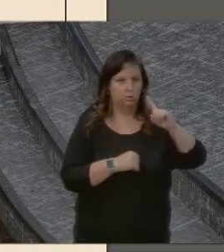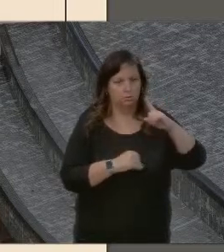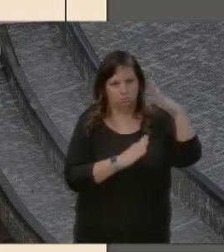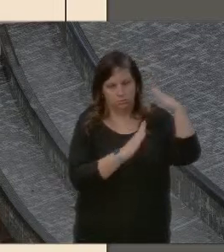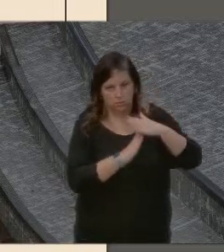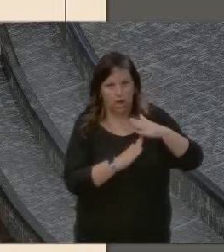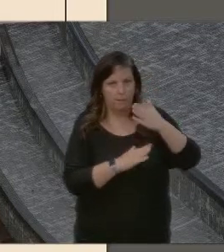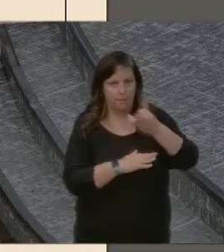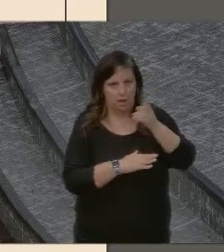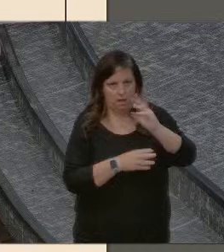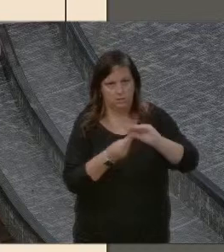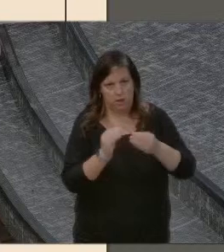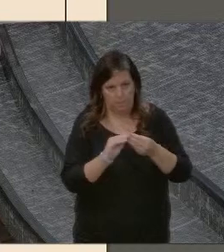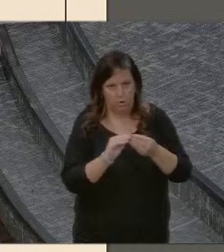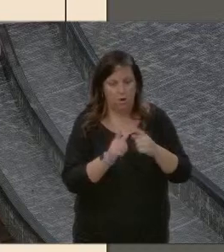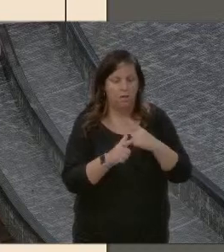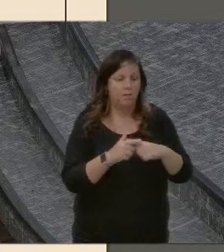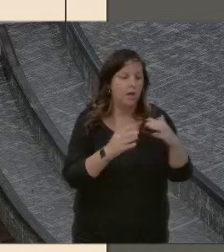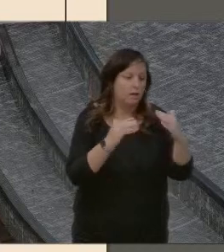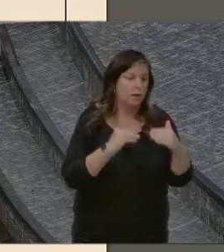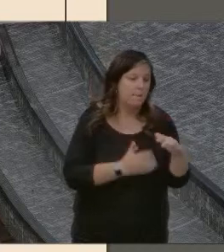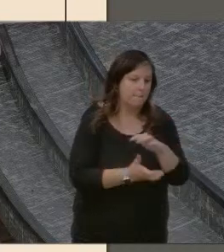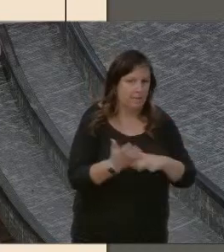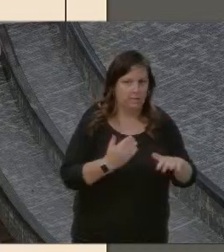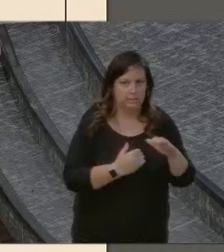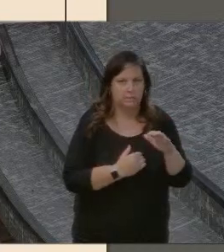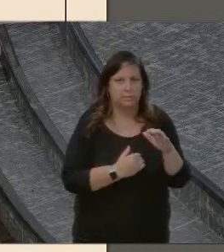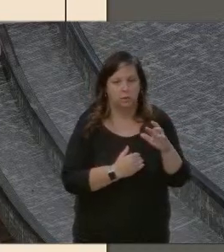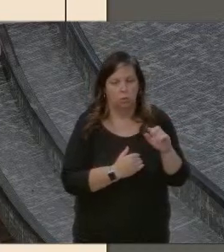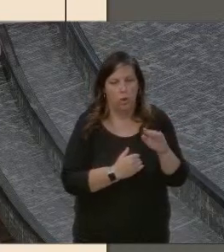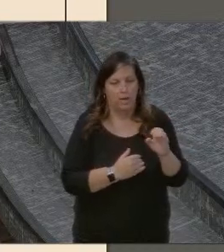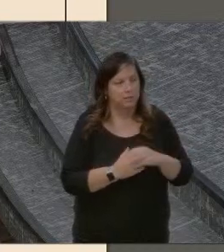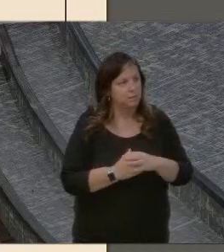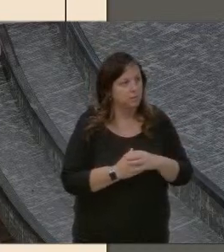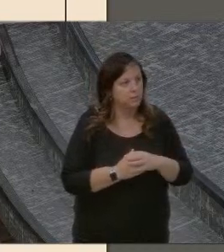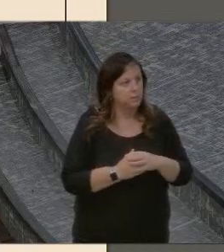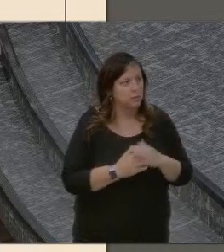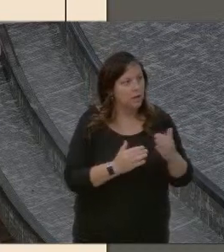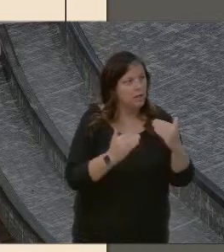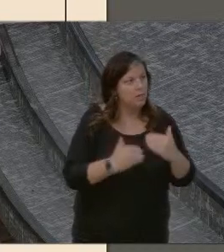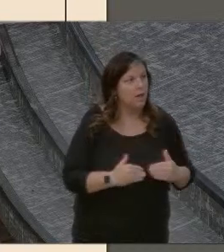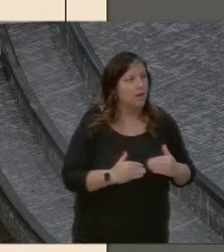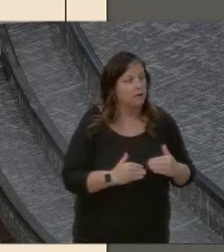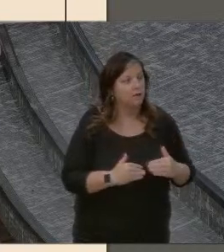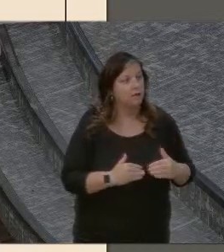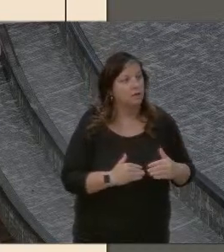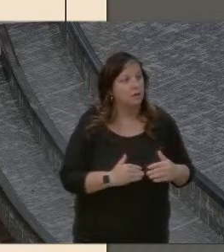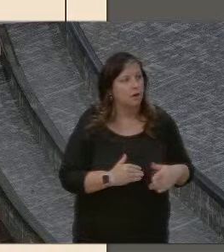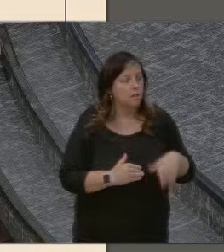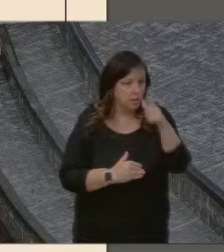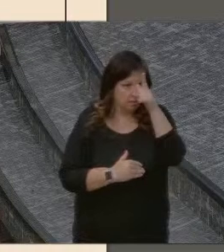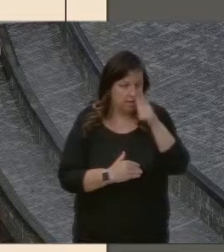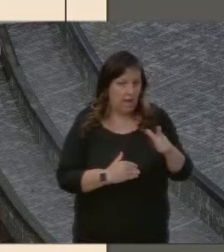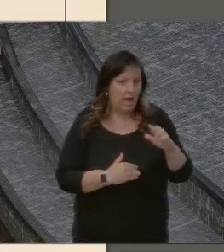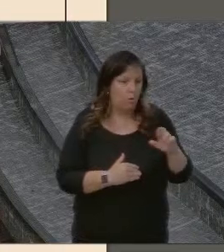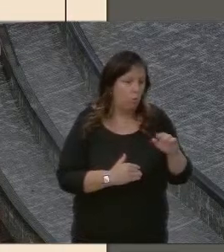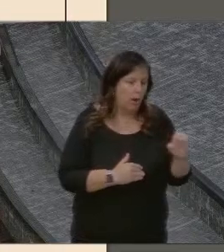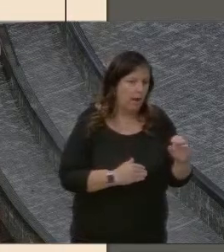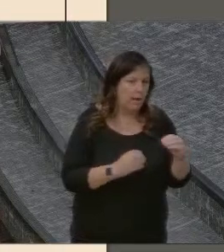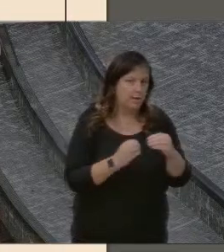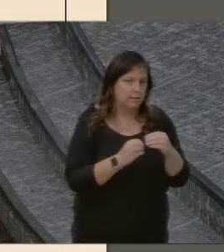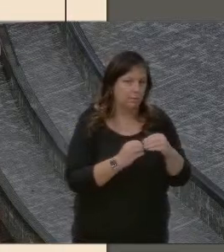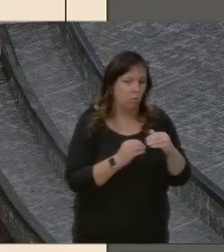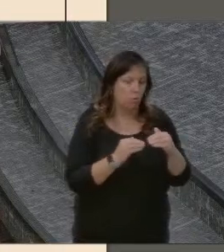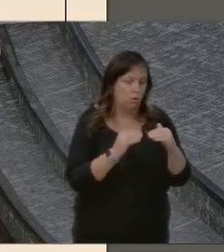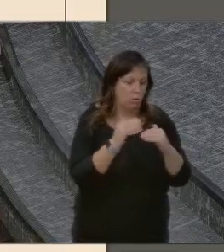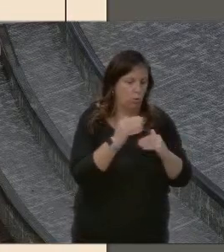apparent, our Latinx ODR rate is more similar to the white ODR rate than for other